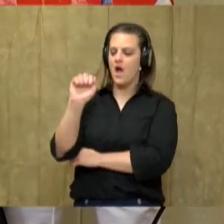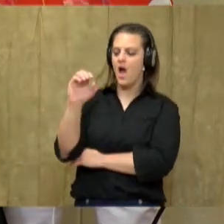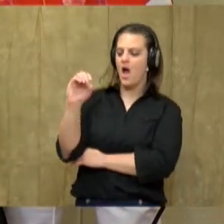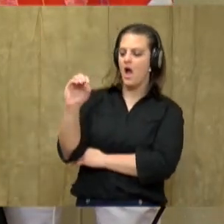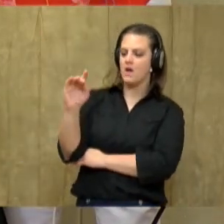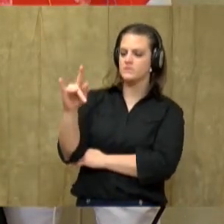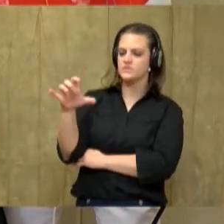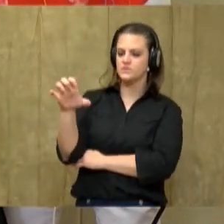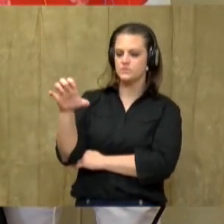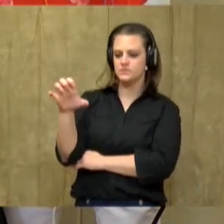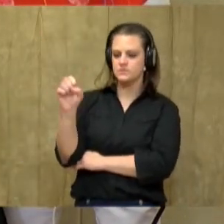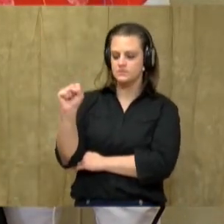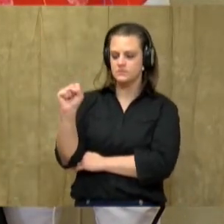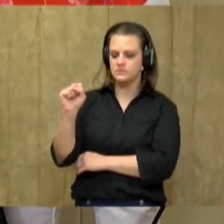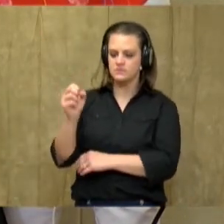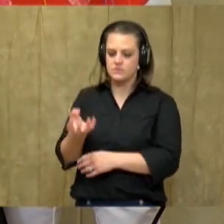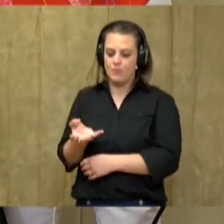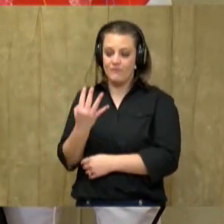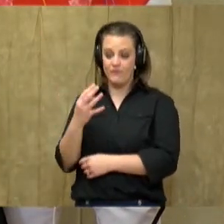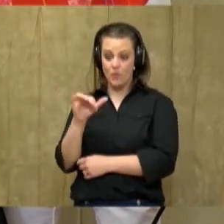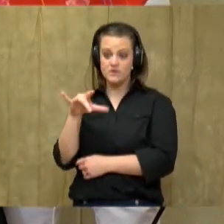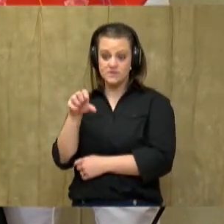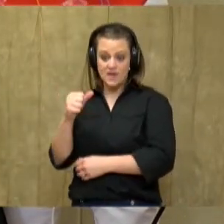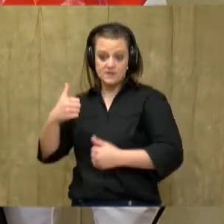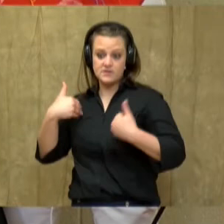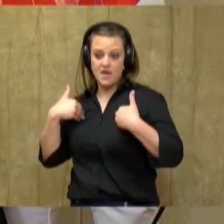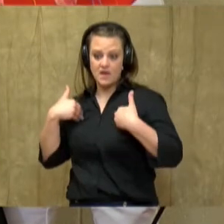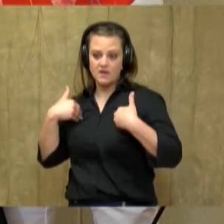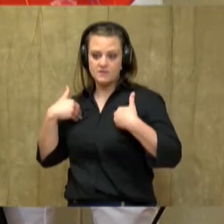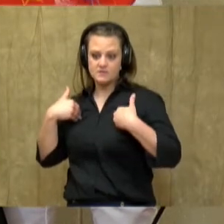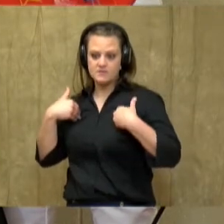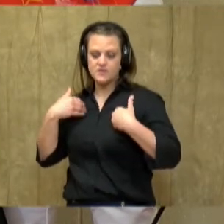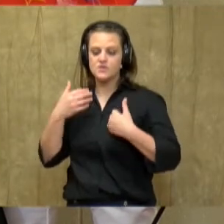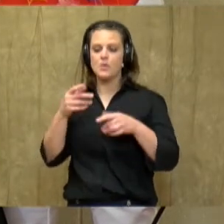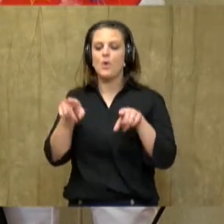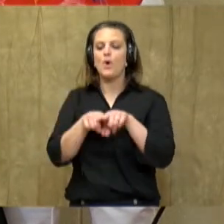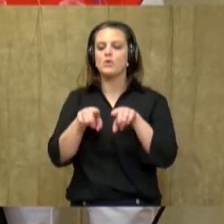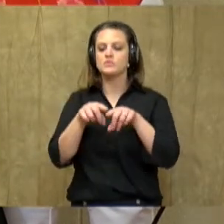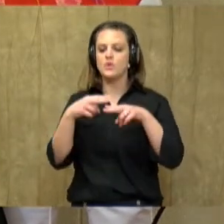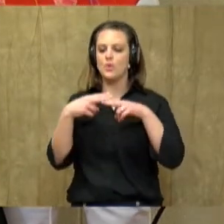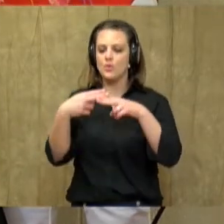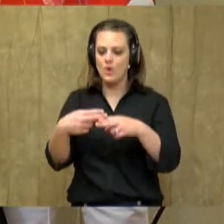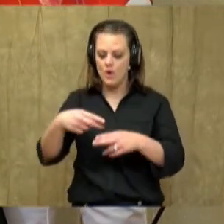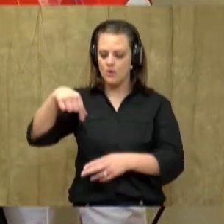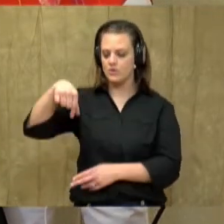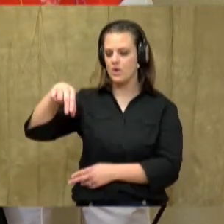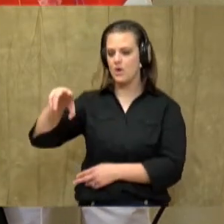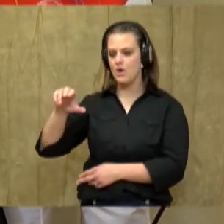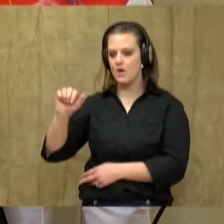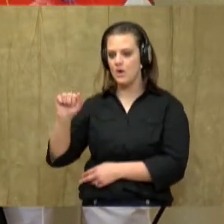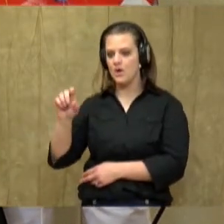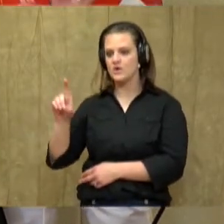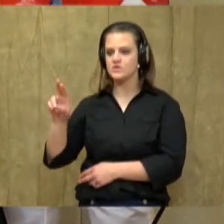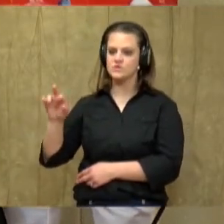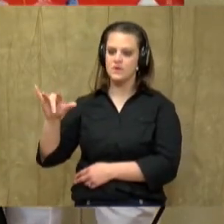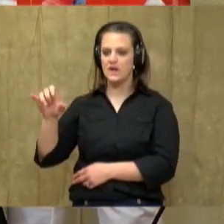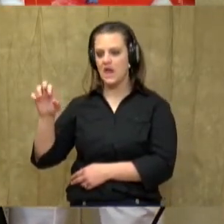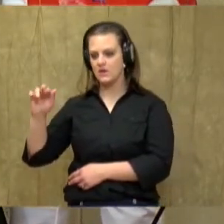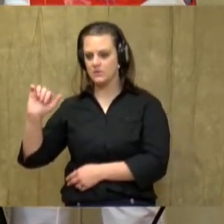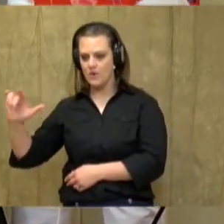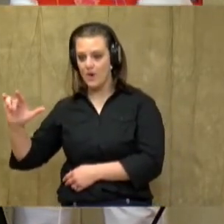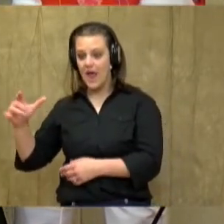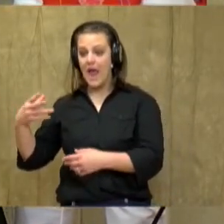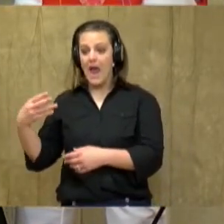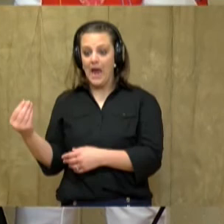but because it is a 4-sided figure, it is also a quadrilateral and a polygon.